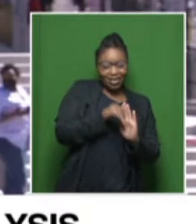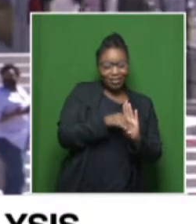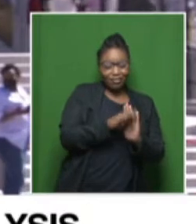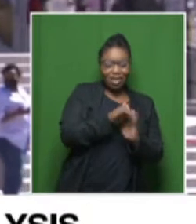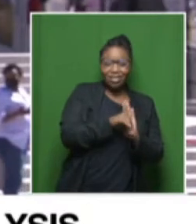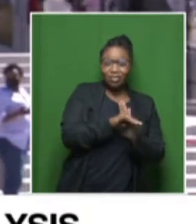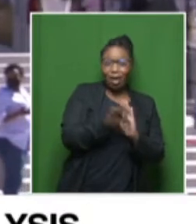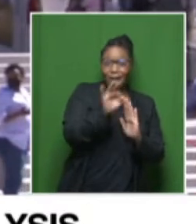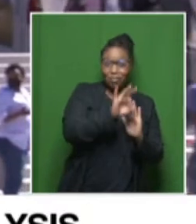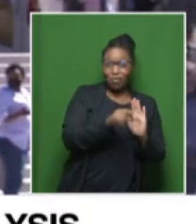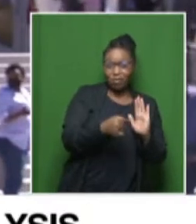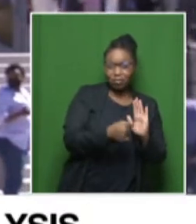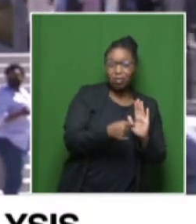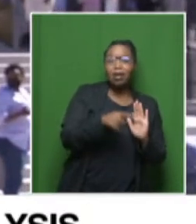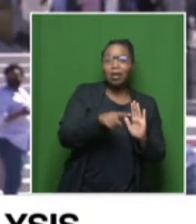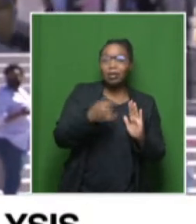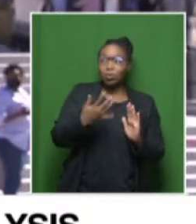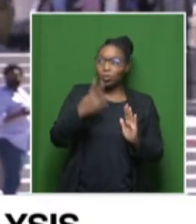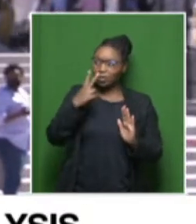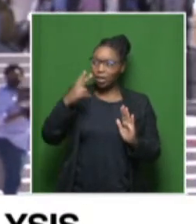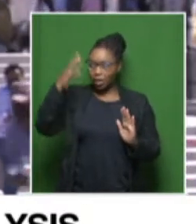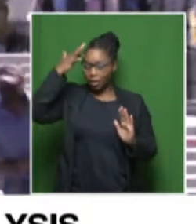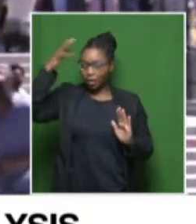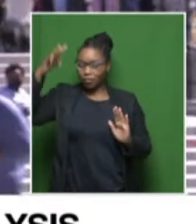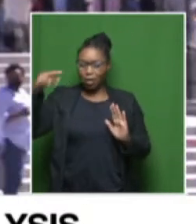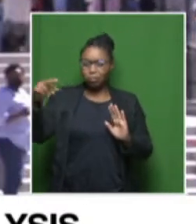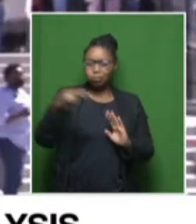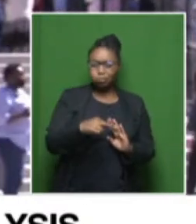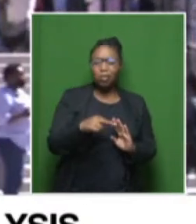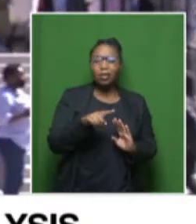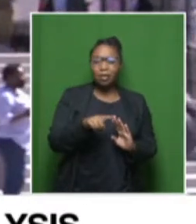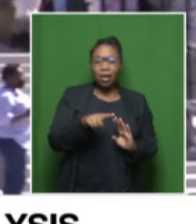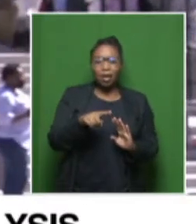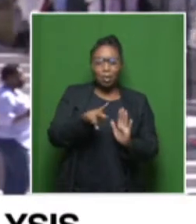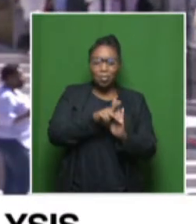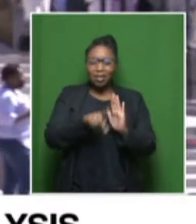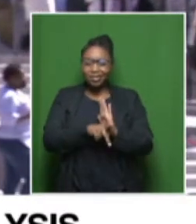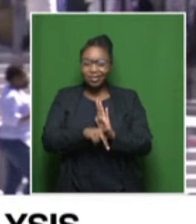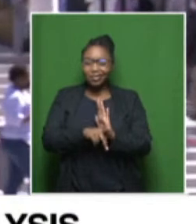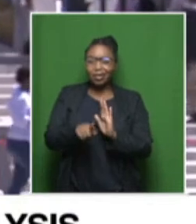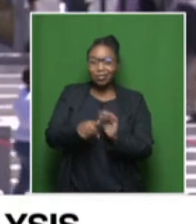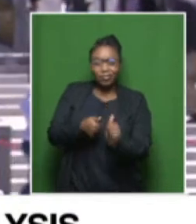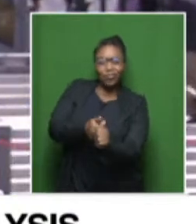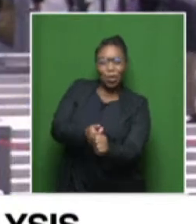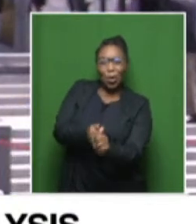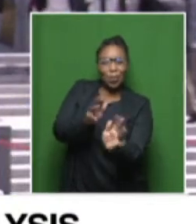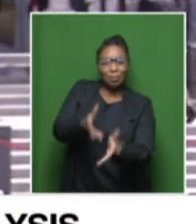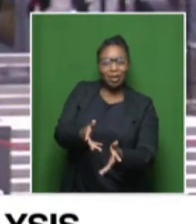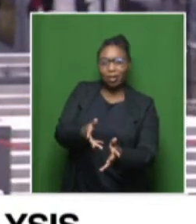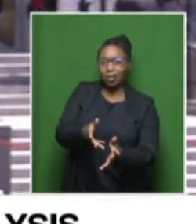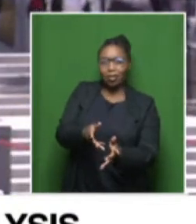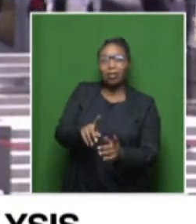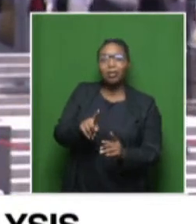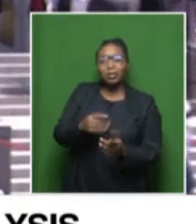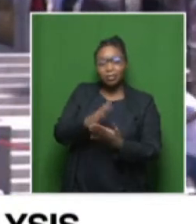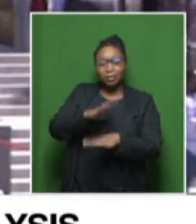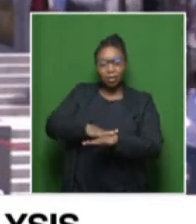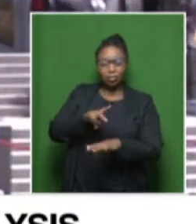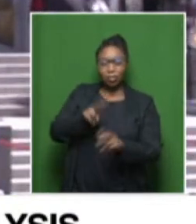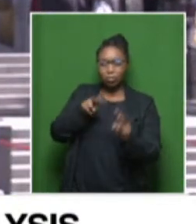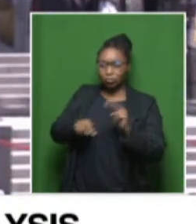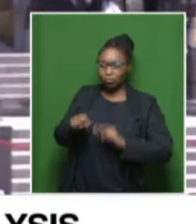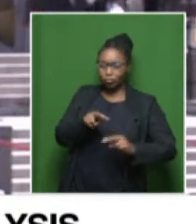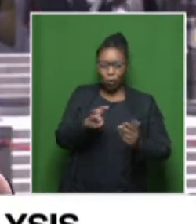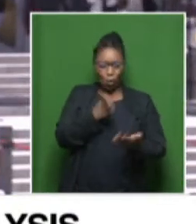is recognizing that out of policy excise adjustments are not the way to go. We are cognizant of the corporate income tax